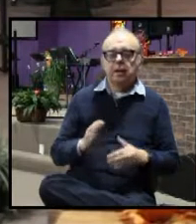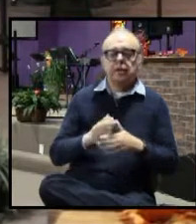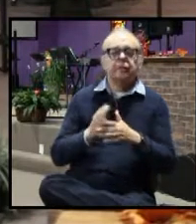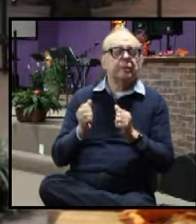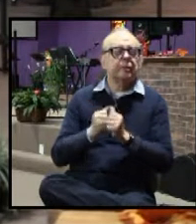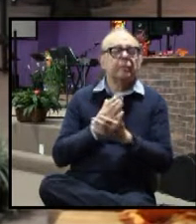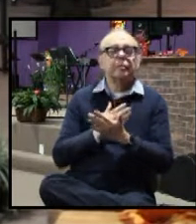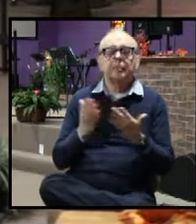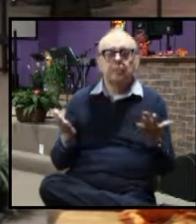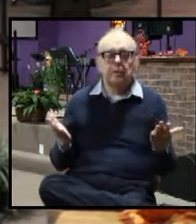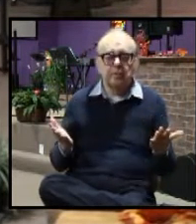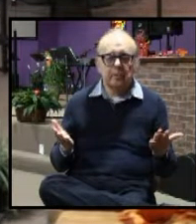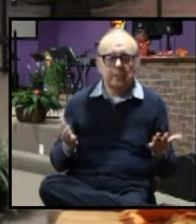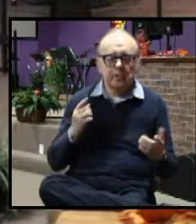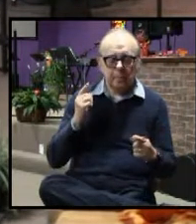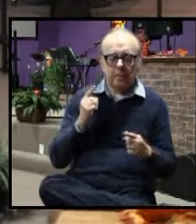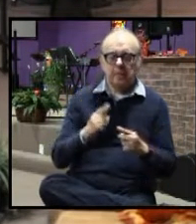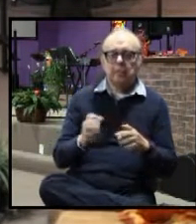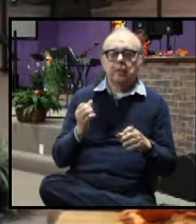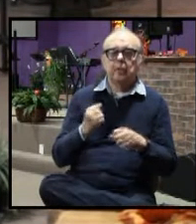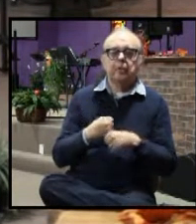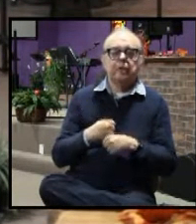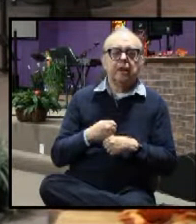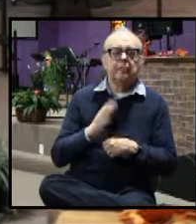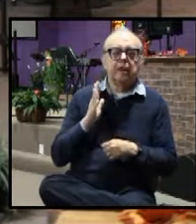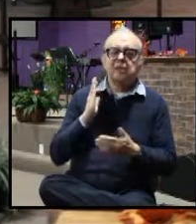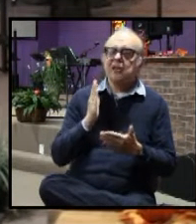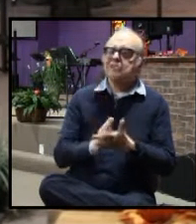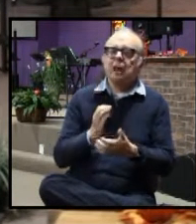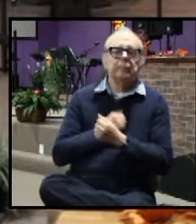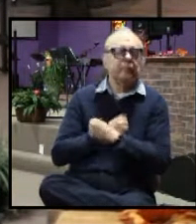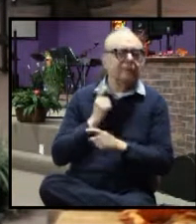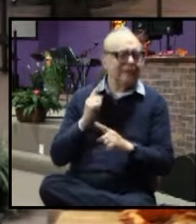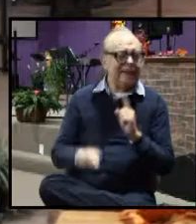I share with you something? You can't make God stop